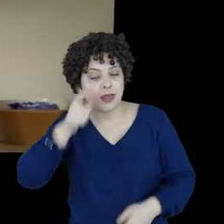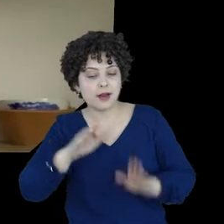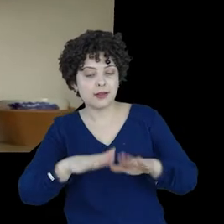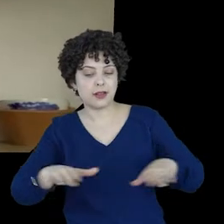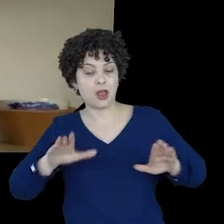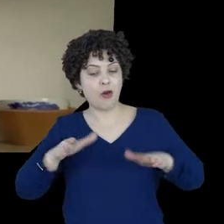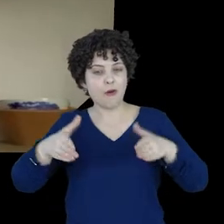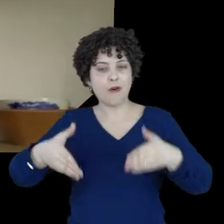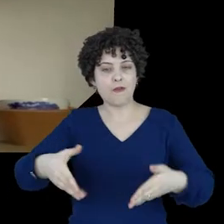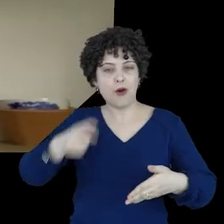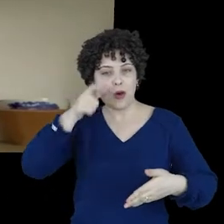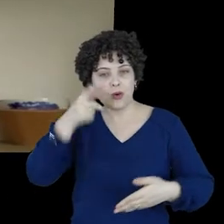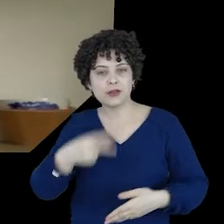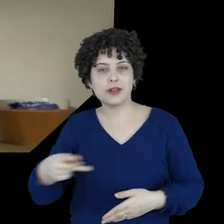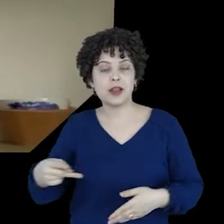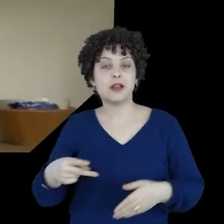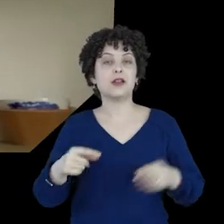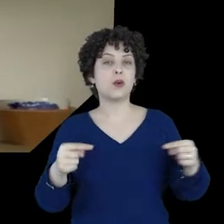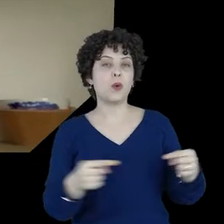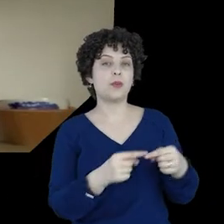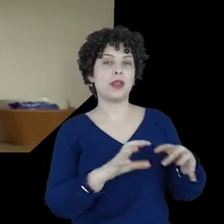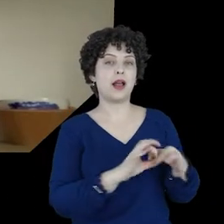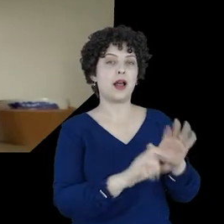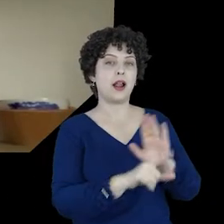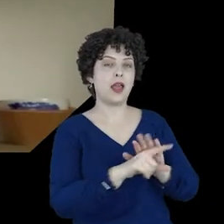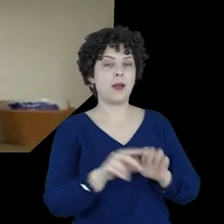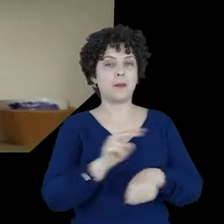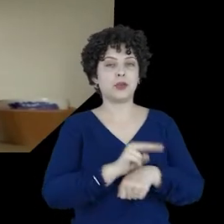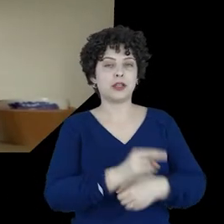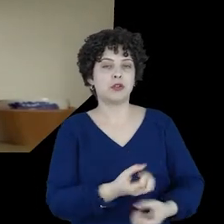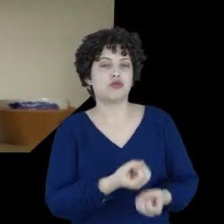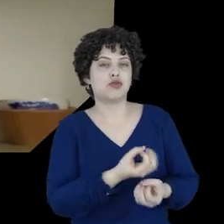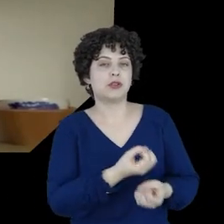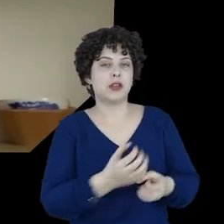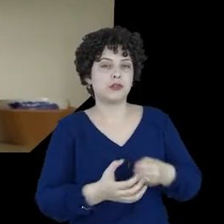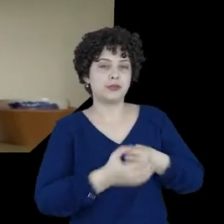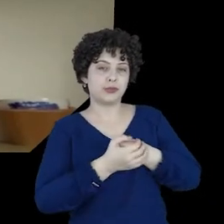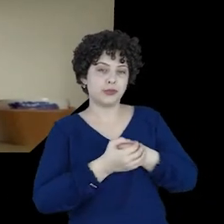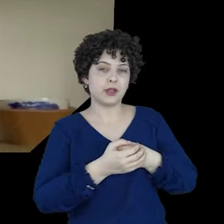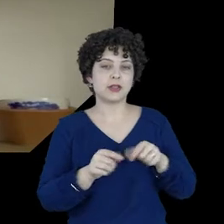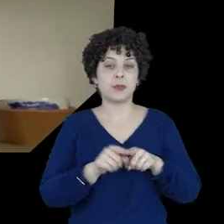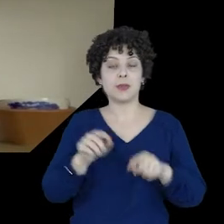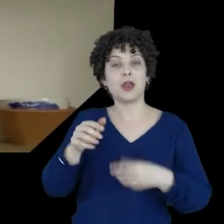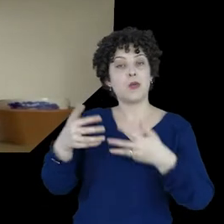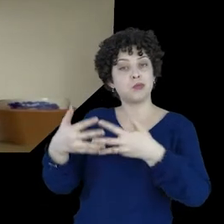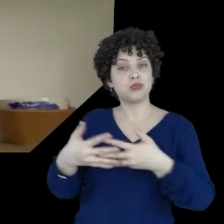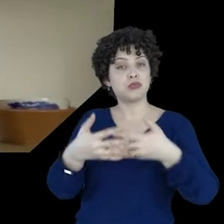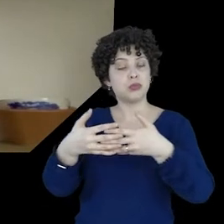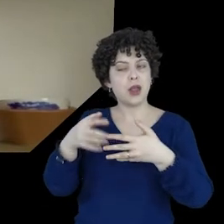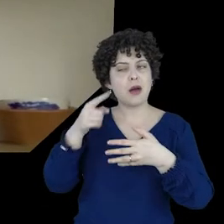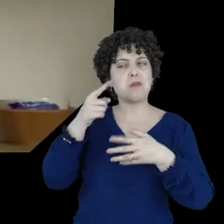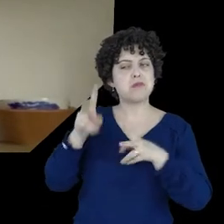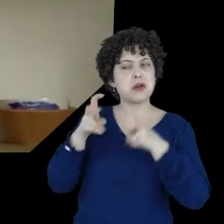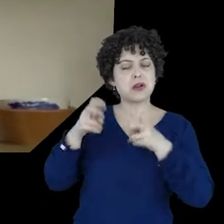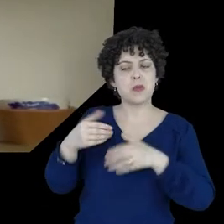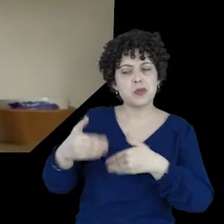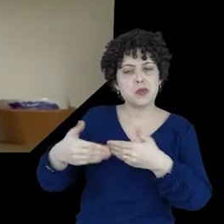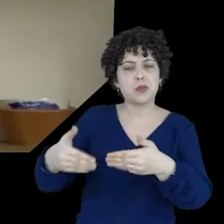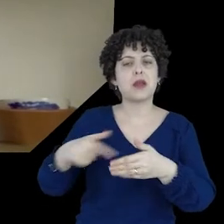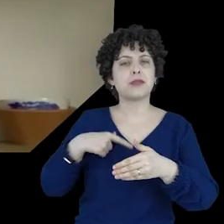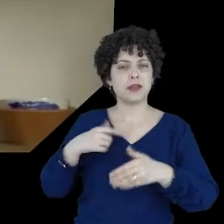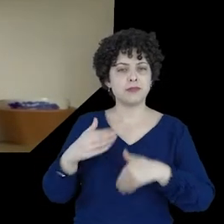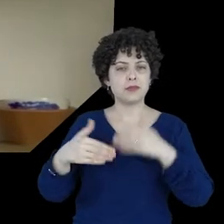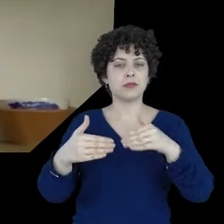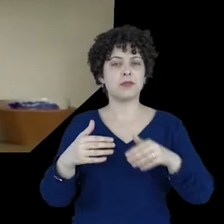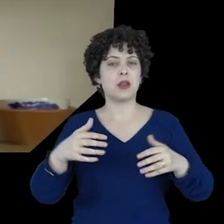the best interest principle into data protection law. And in the US, moves are afoot too. There's two bills in front of Congress